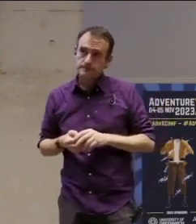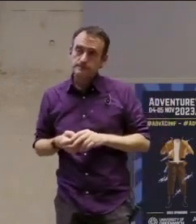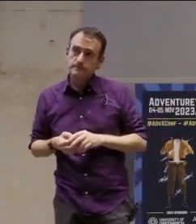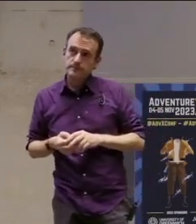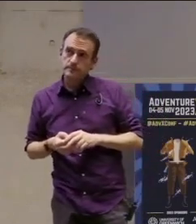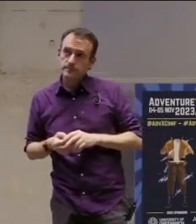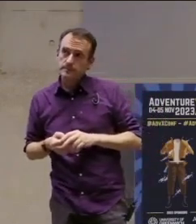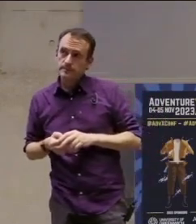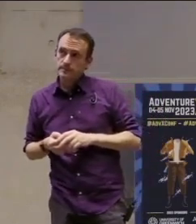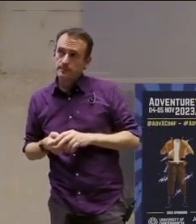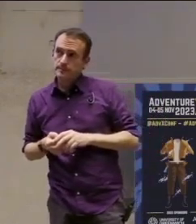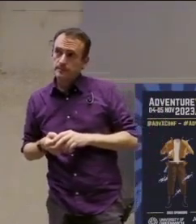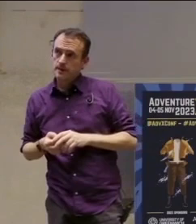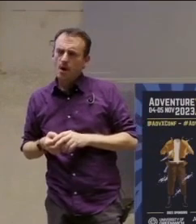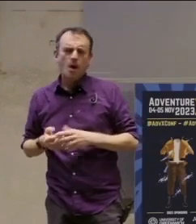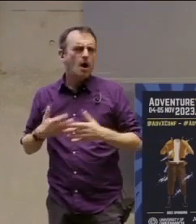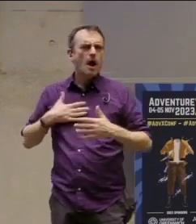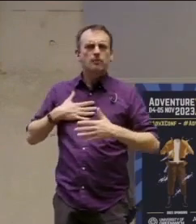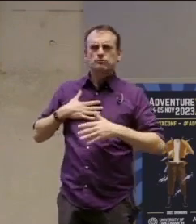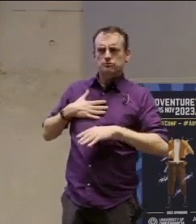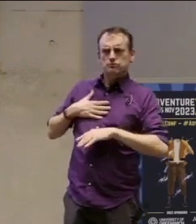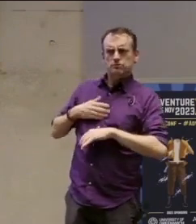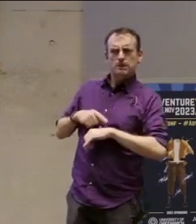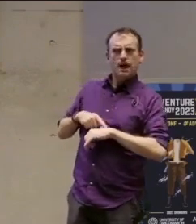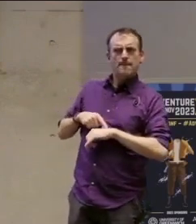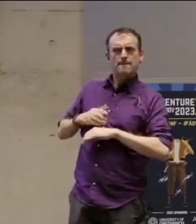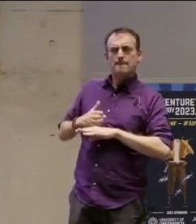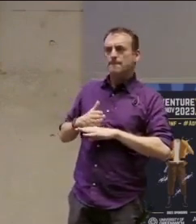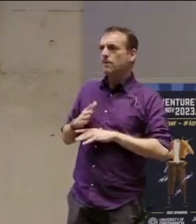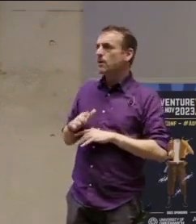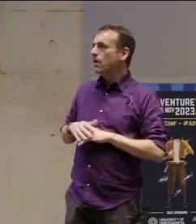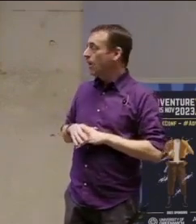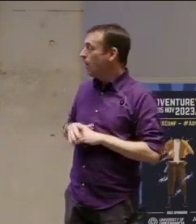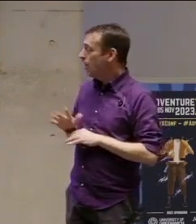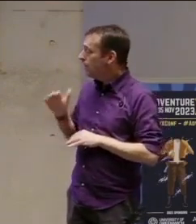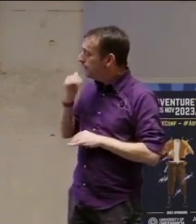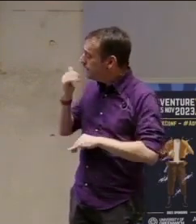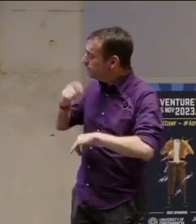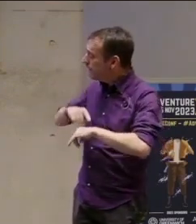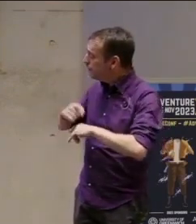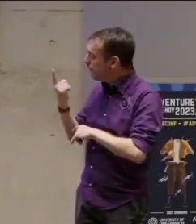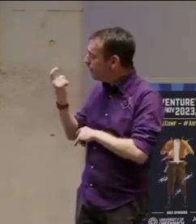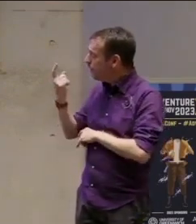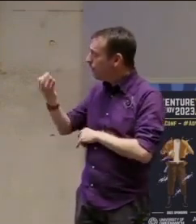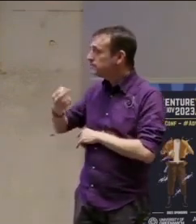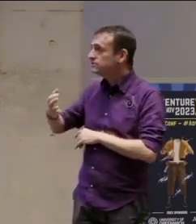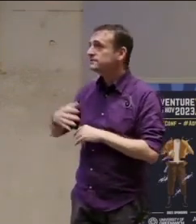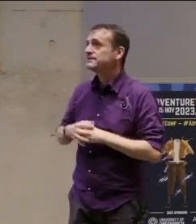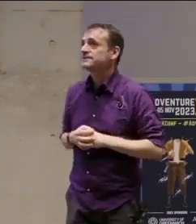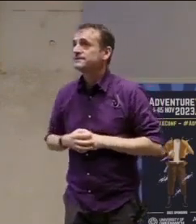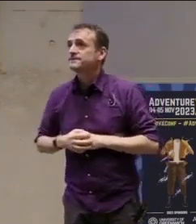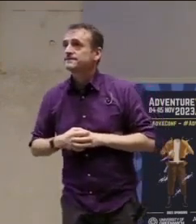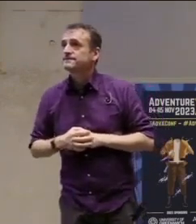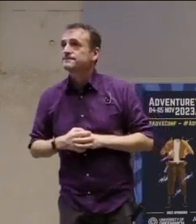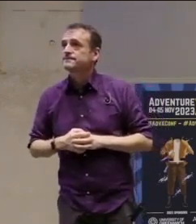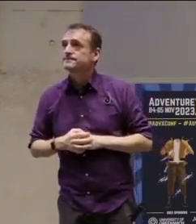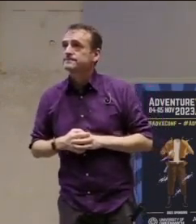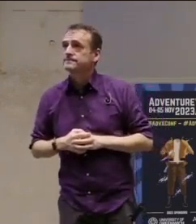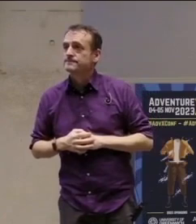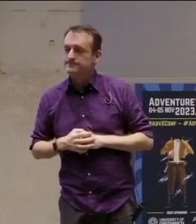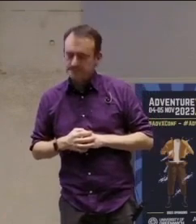I'm not sure how I'm doing on time, but hopefully. We've got time for a couple more. I'll say it into the microphone this time. Sounds good, Where was that hand?